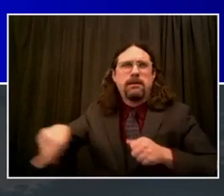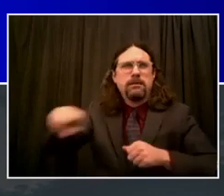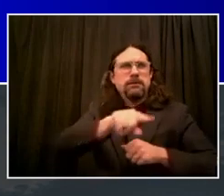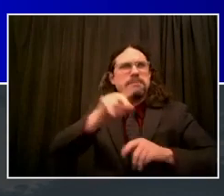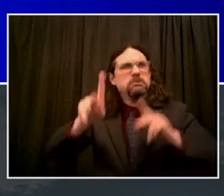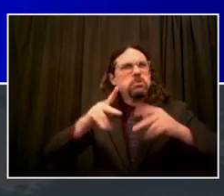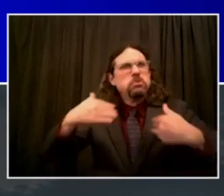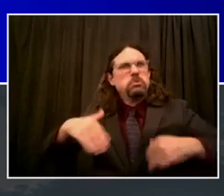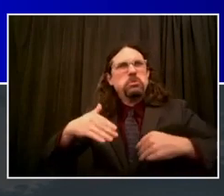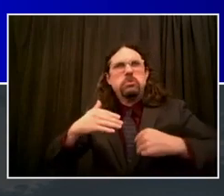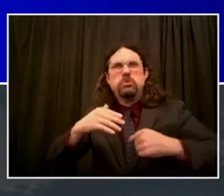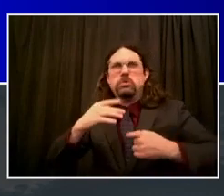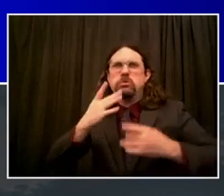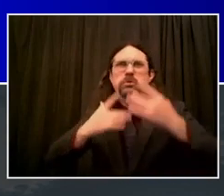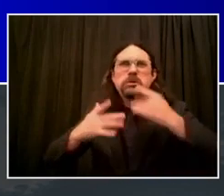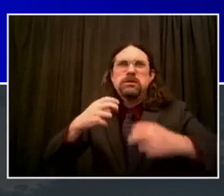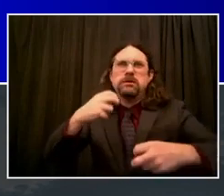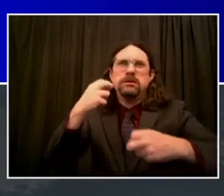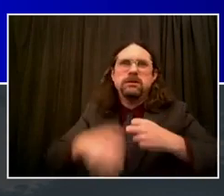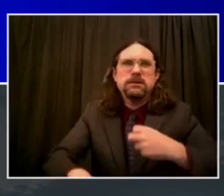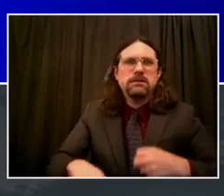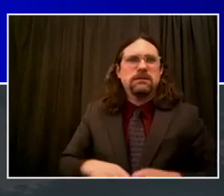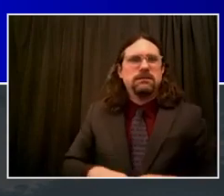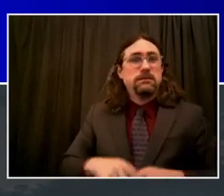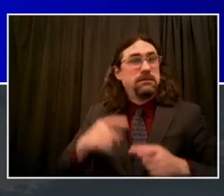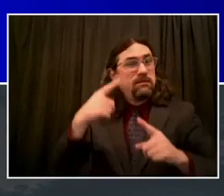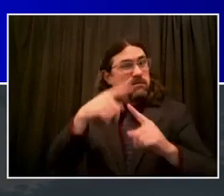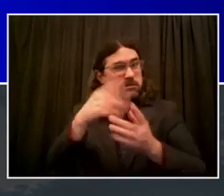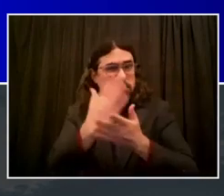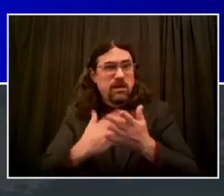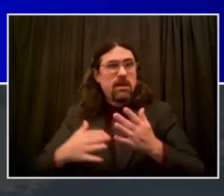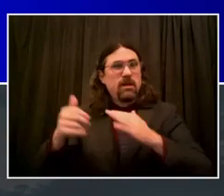Department of Social Services, our Department of Youth and Community Development,